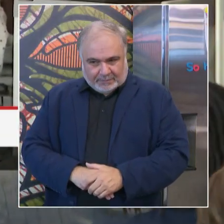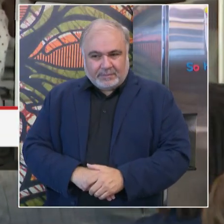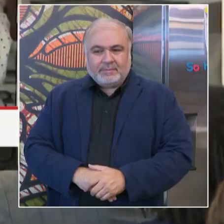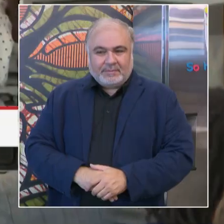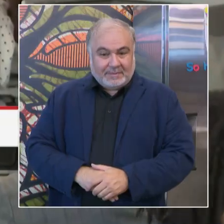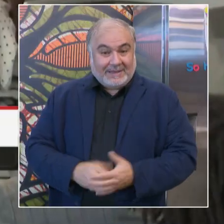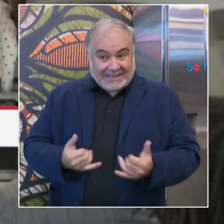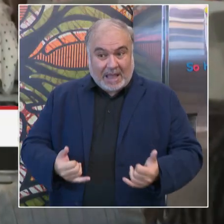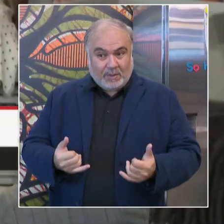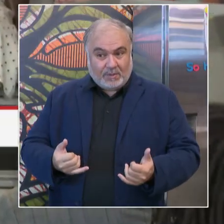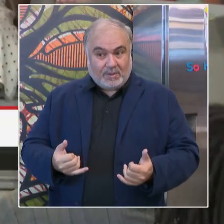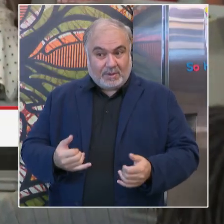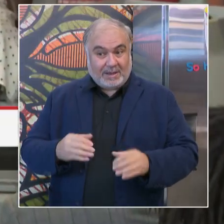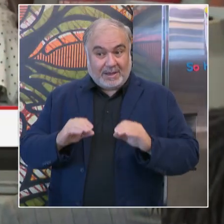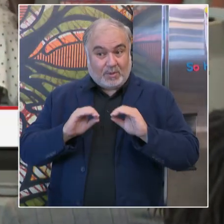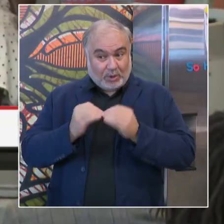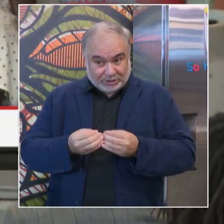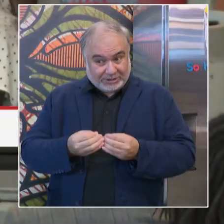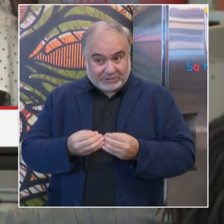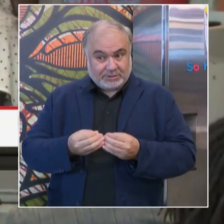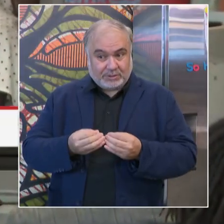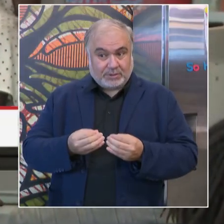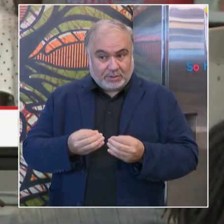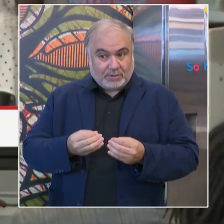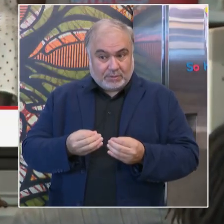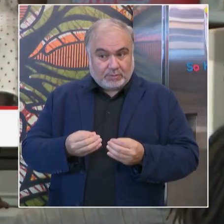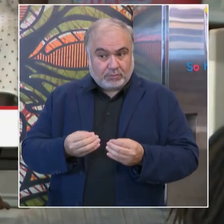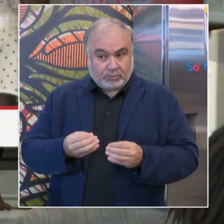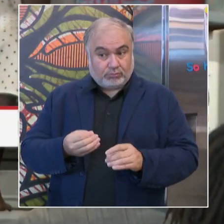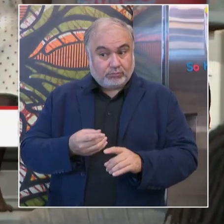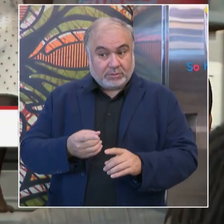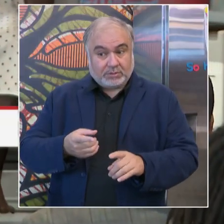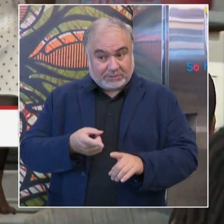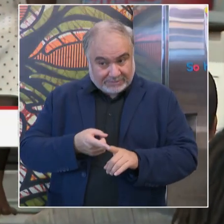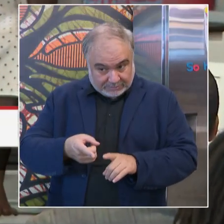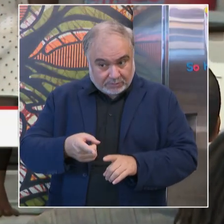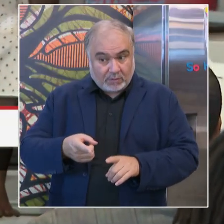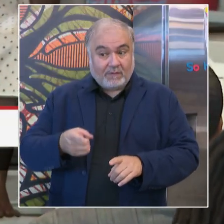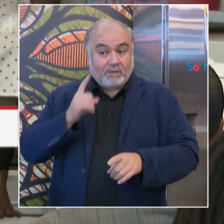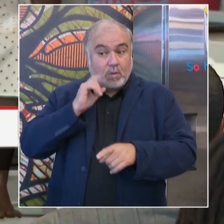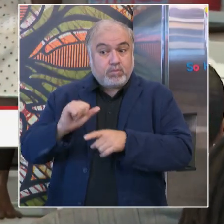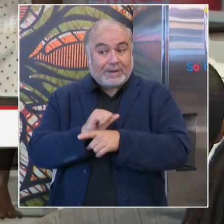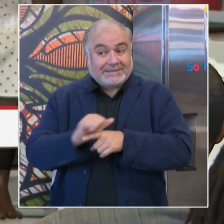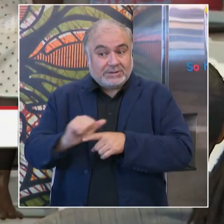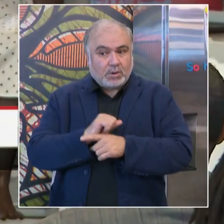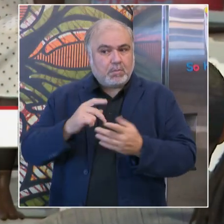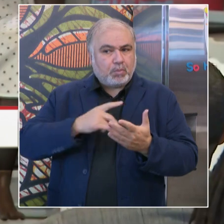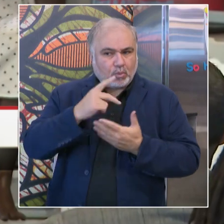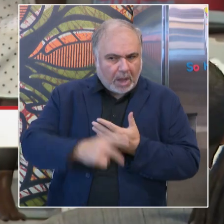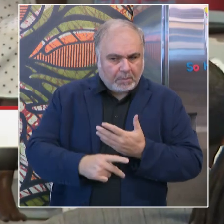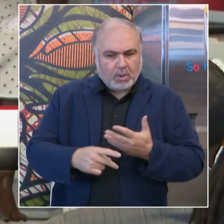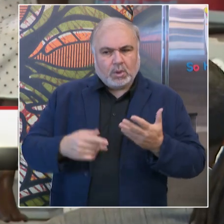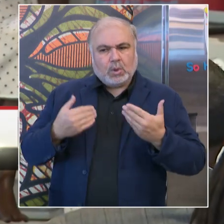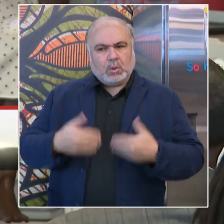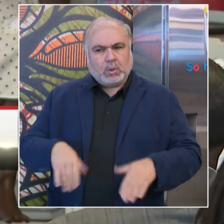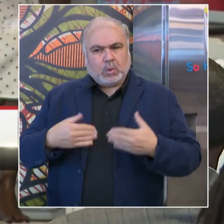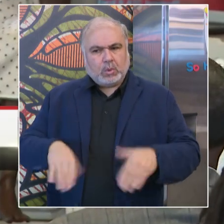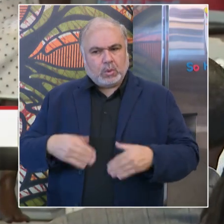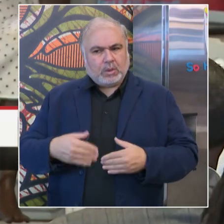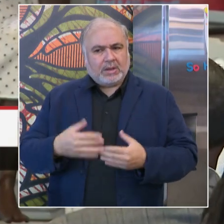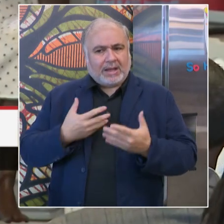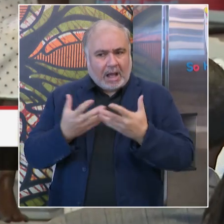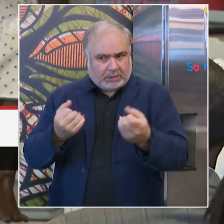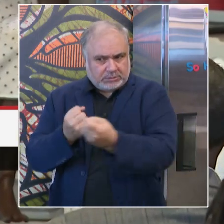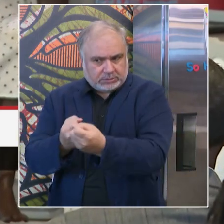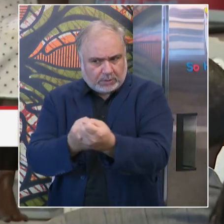CareerWise DC Youth Apprenticeship Program, we have the distinct pleasure of supporting employers and apprentices during their